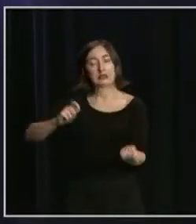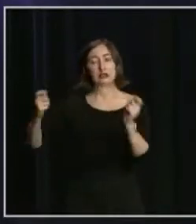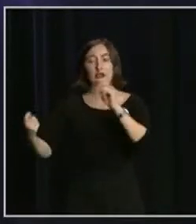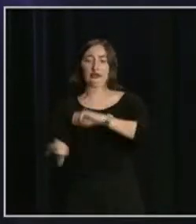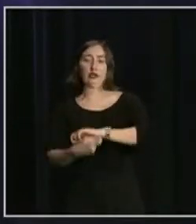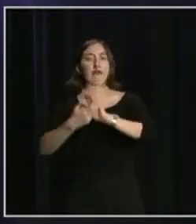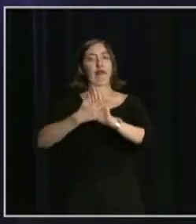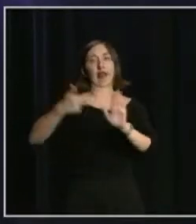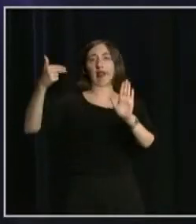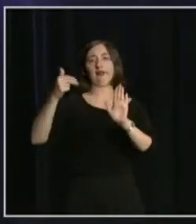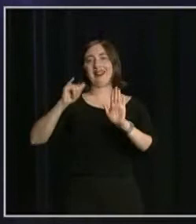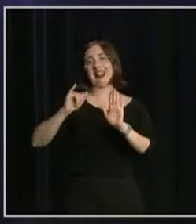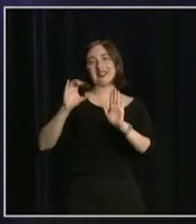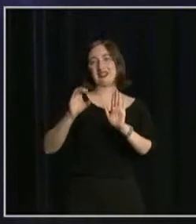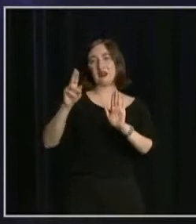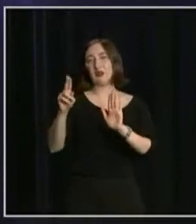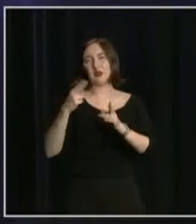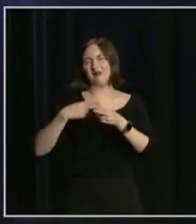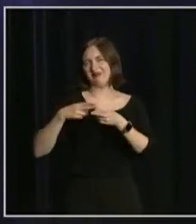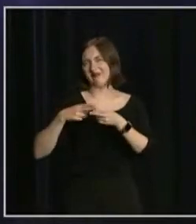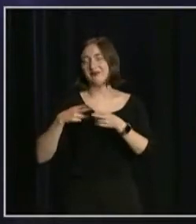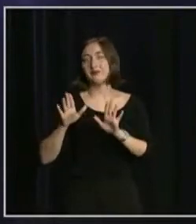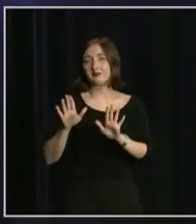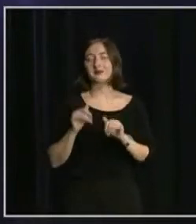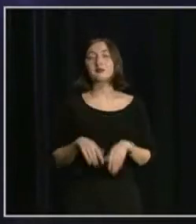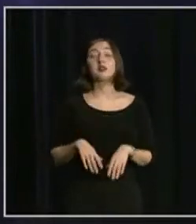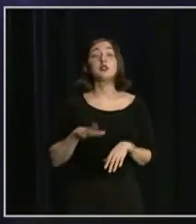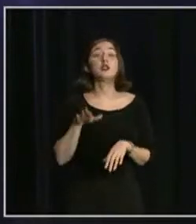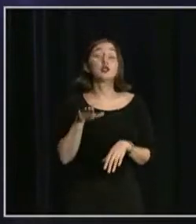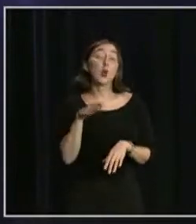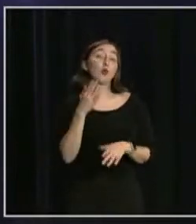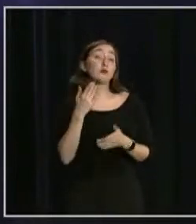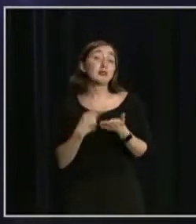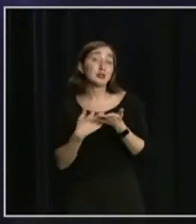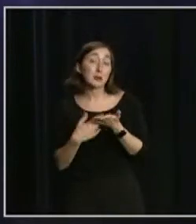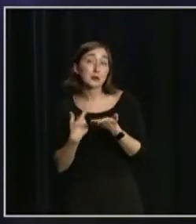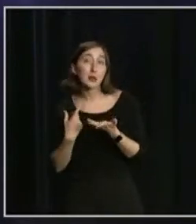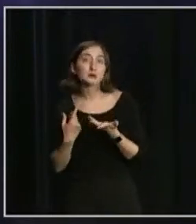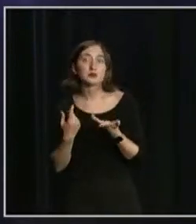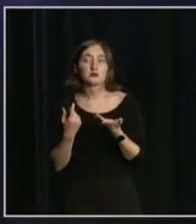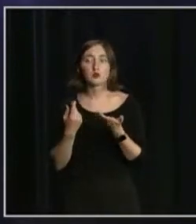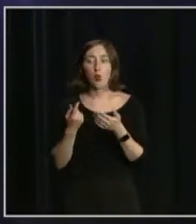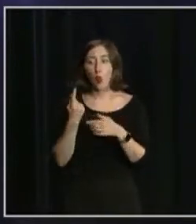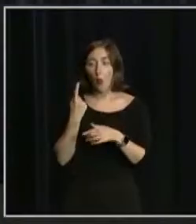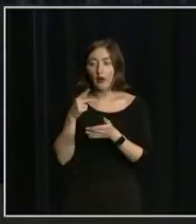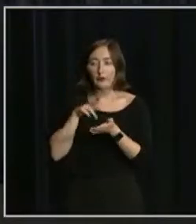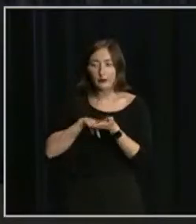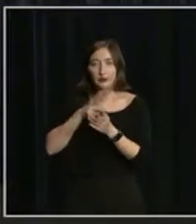it's at best to have one nurse per patient. Sometimes they have to have a nurse per two patients.